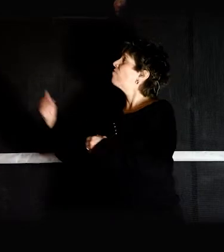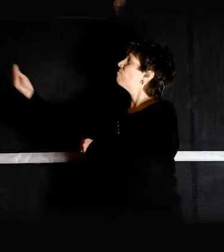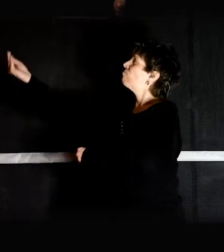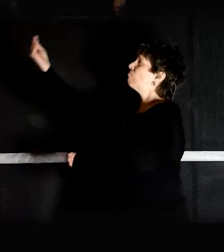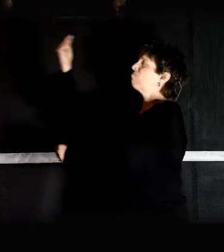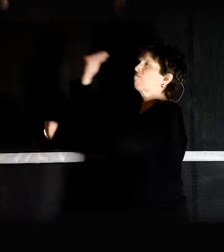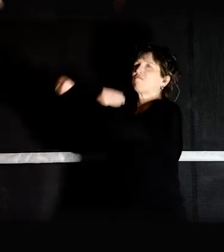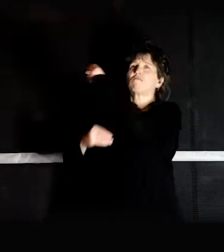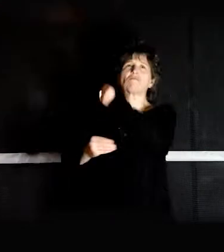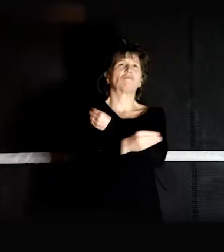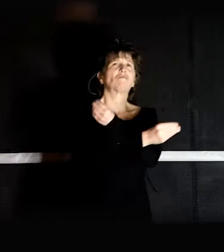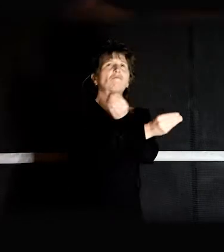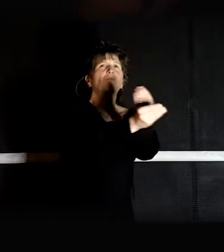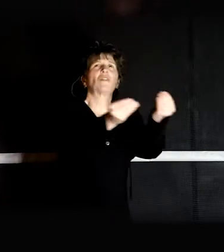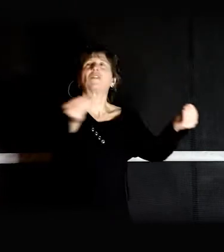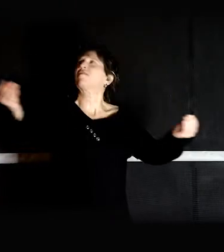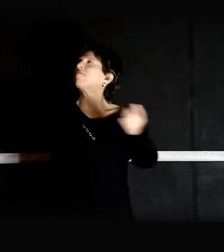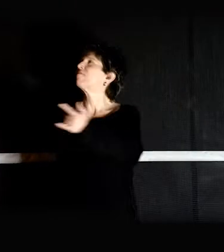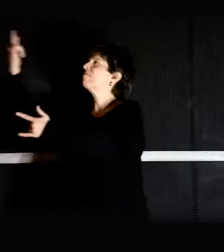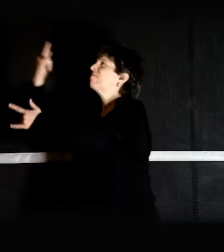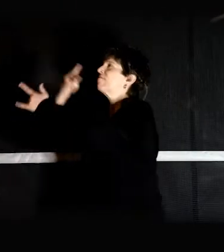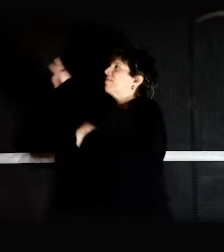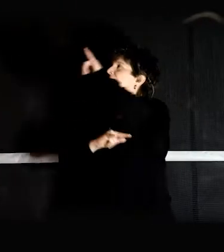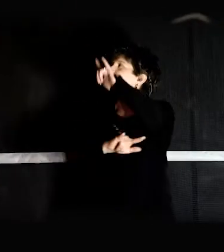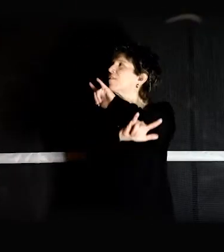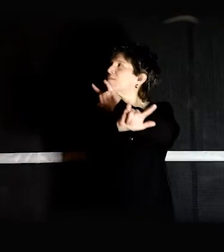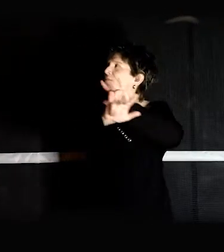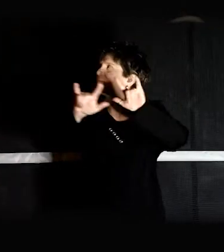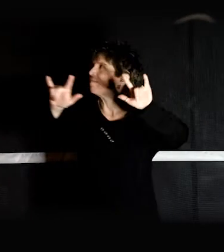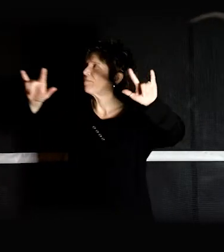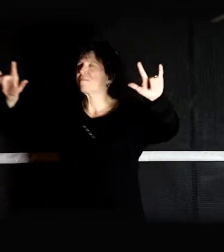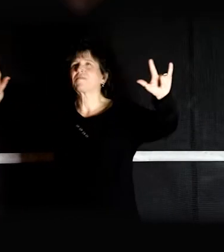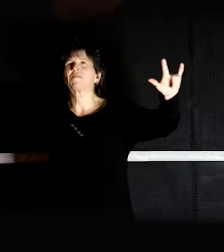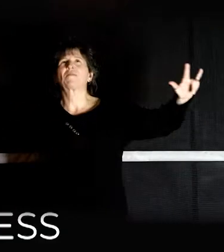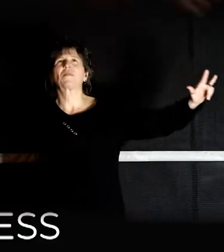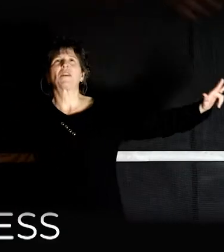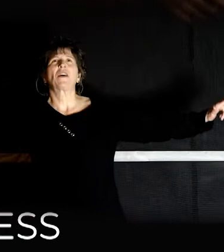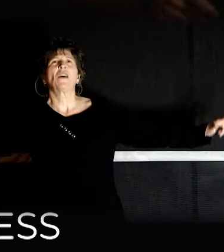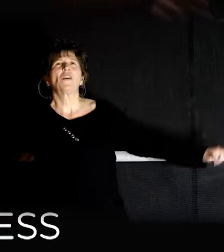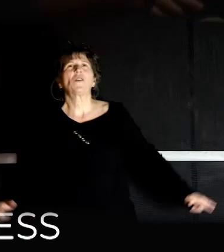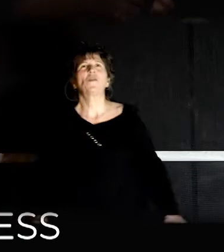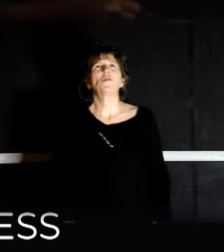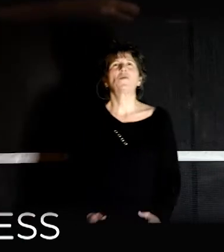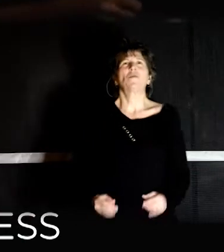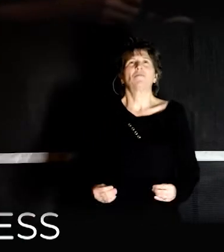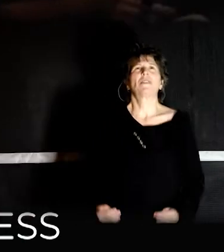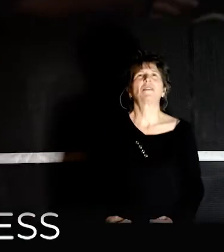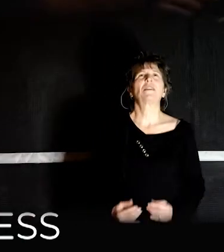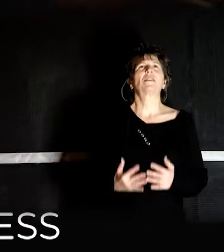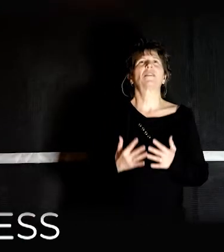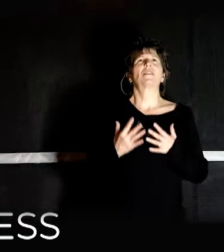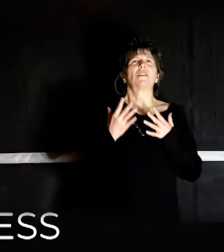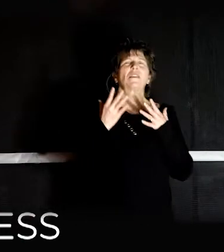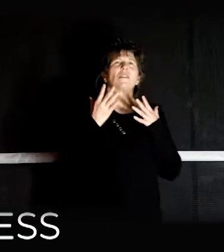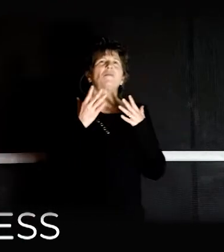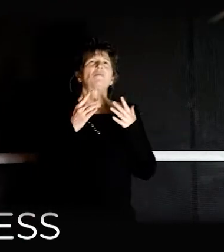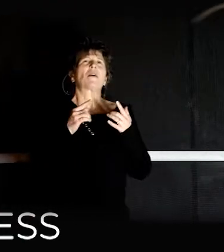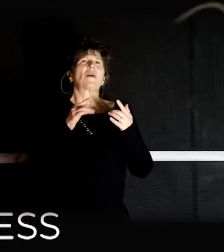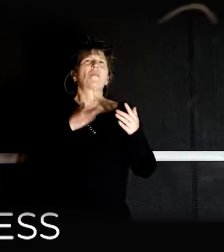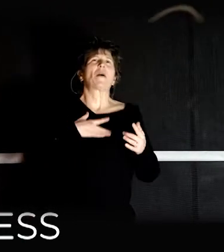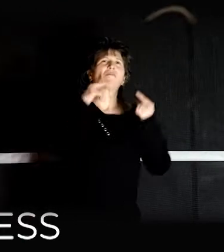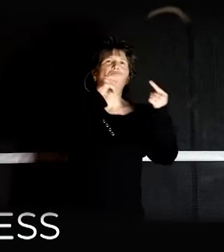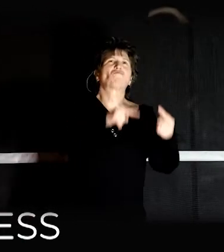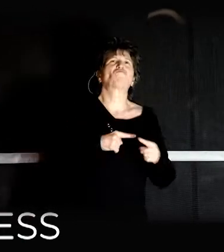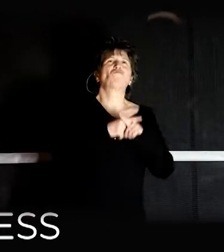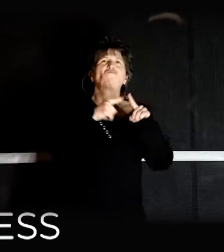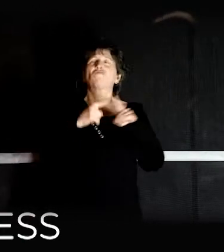You give life. You are love. You bring light to